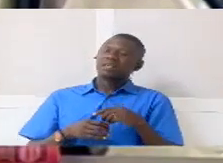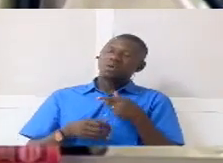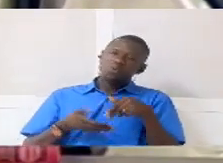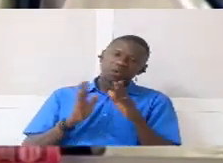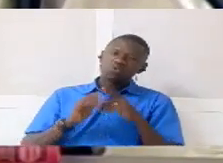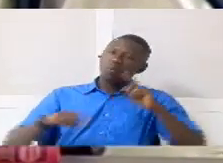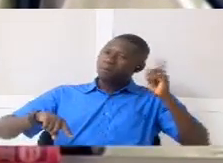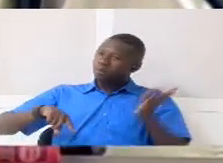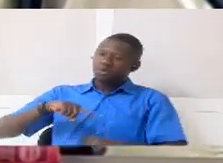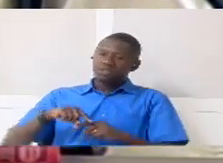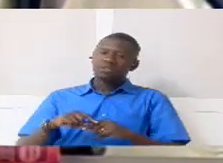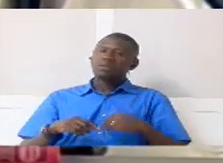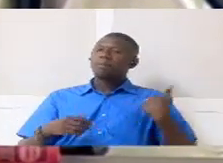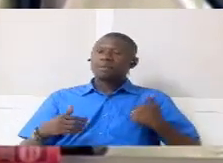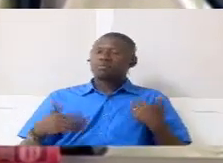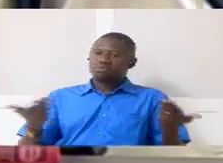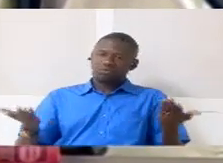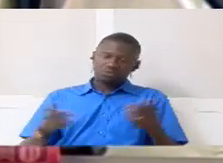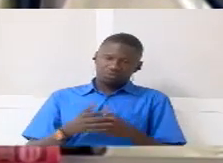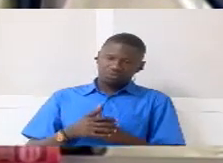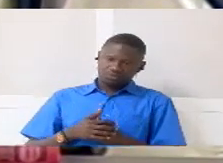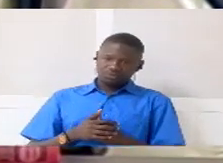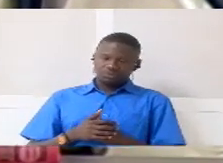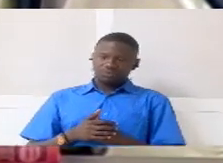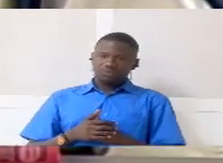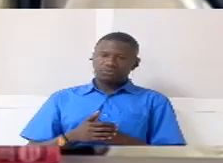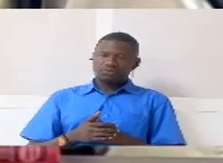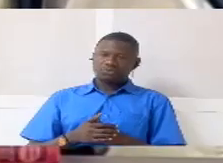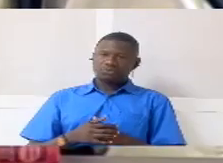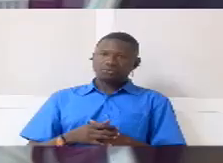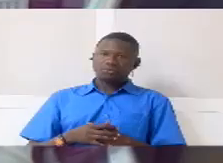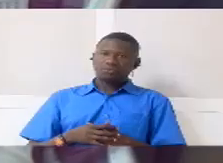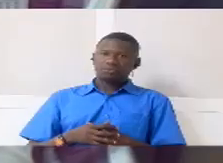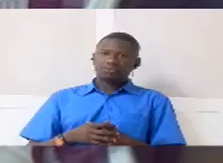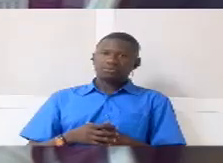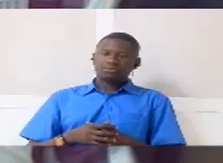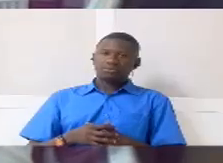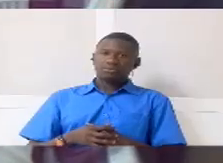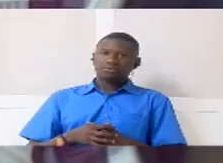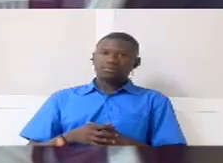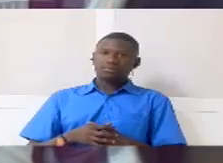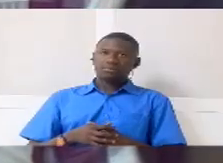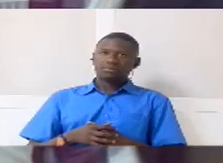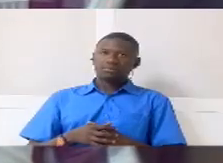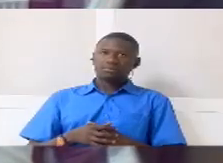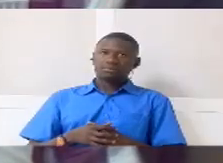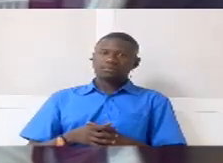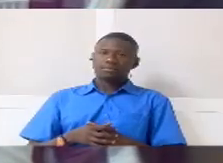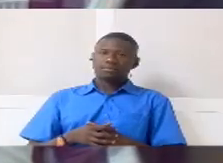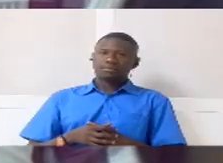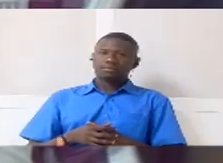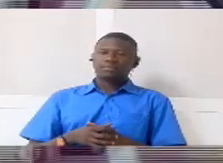bonye nyoto demanding kato niko kaso yoto kiliko jemu 5-star hotel leti wale hotel 4 lingo. What was